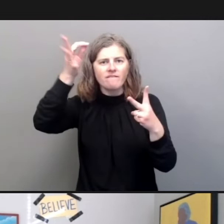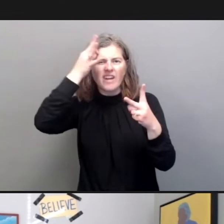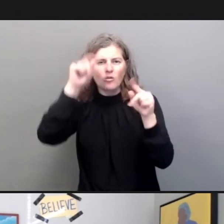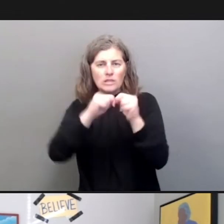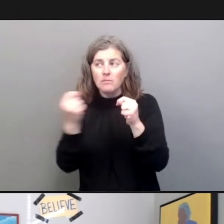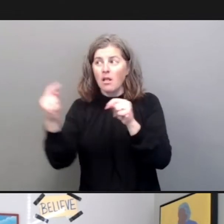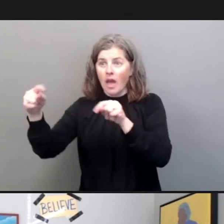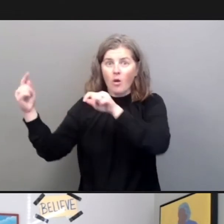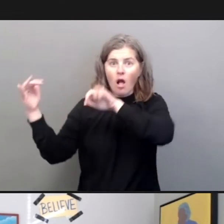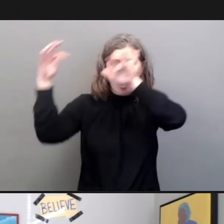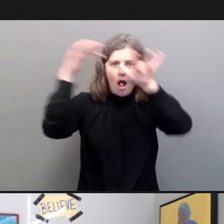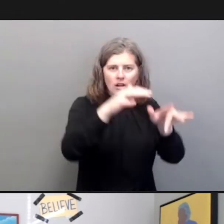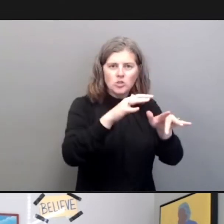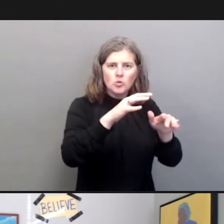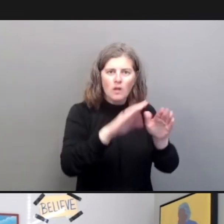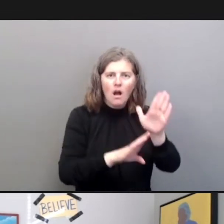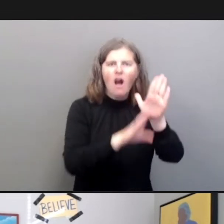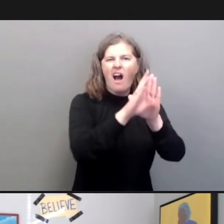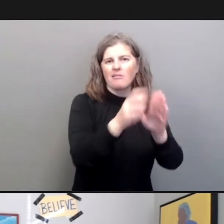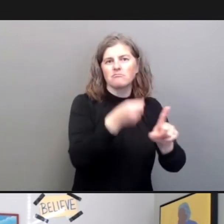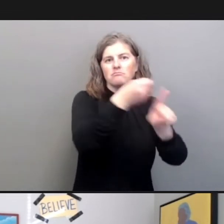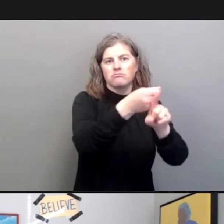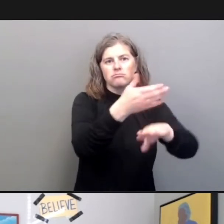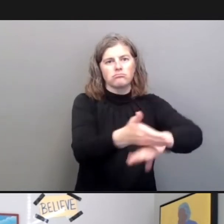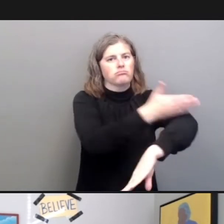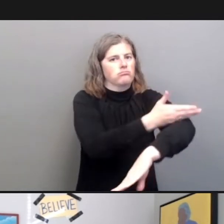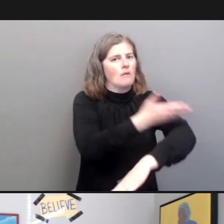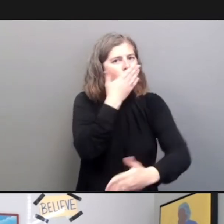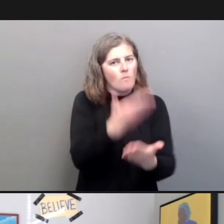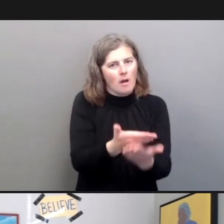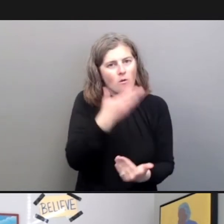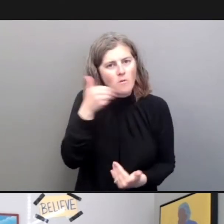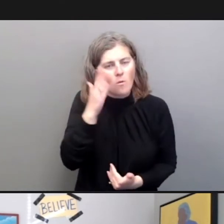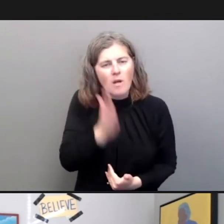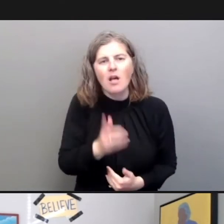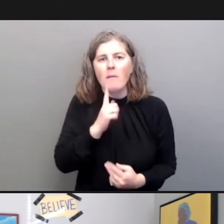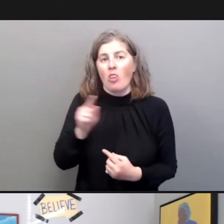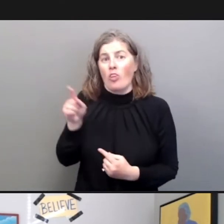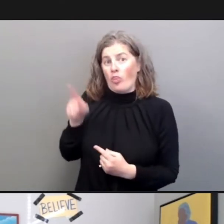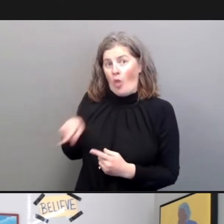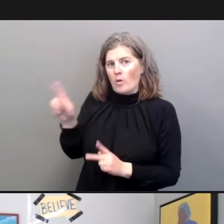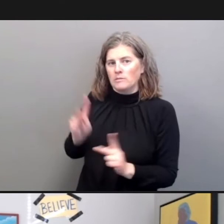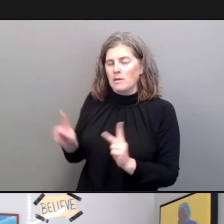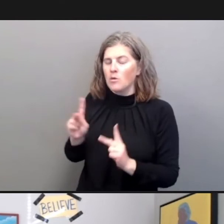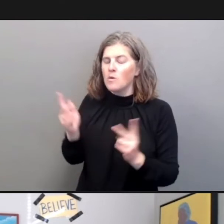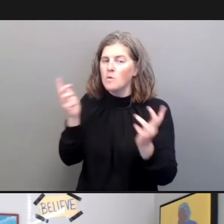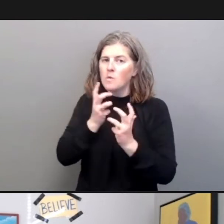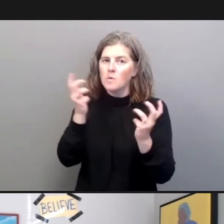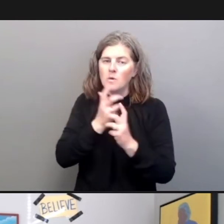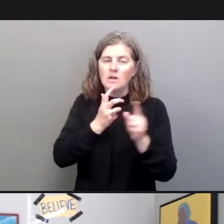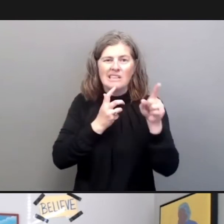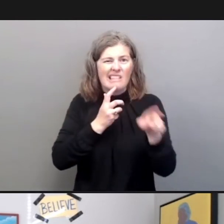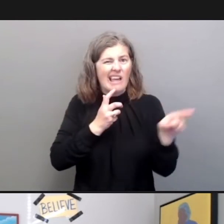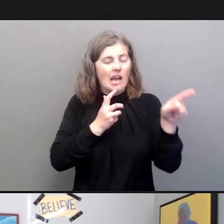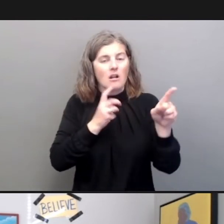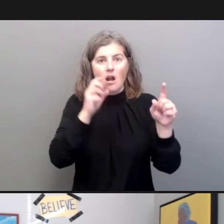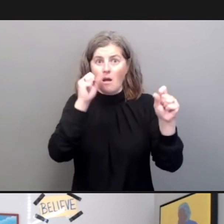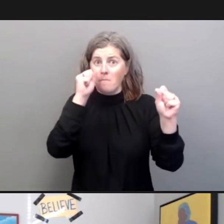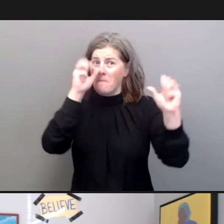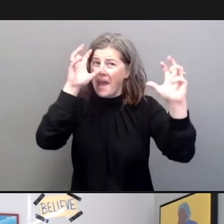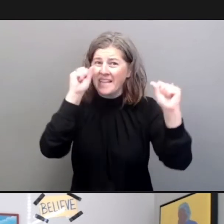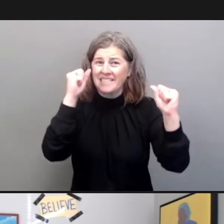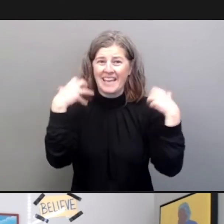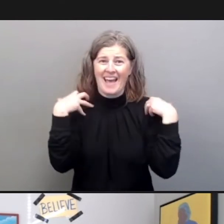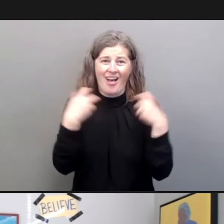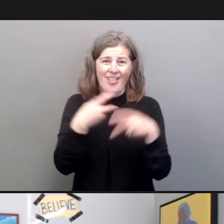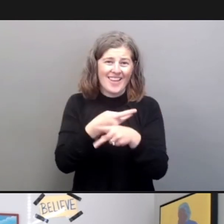It's making a real difference. But I just want to say those folks are real amazing